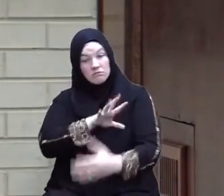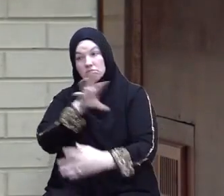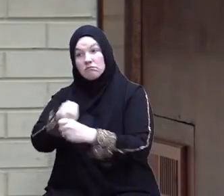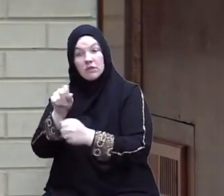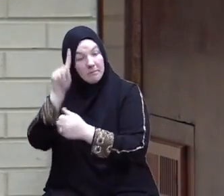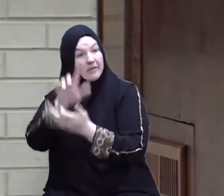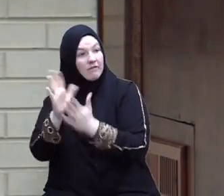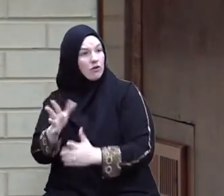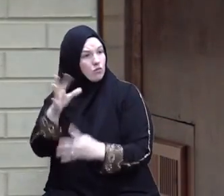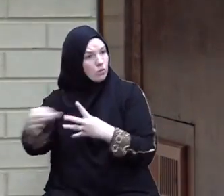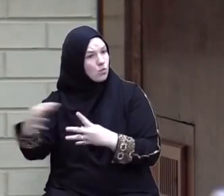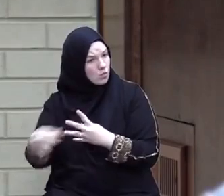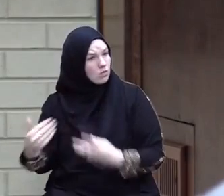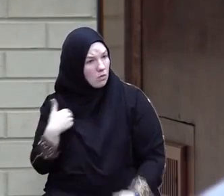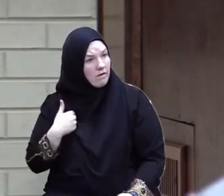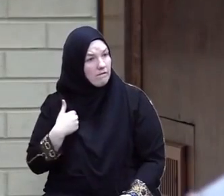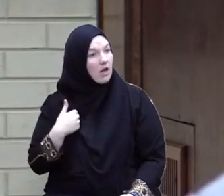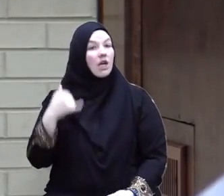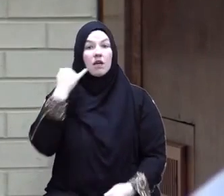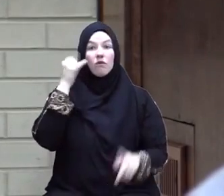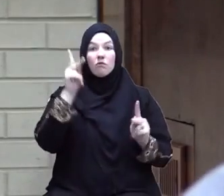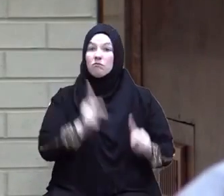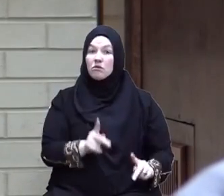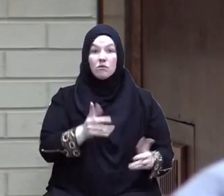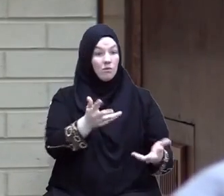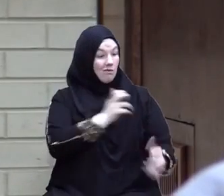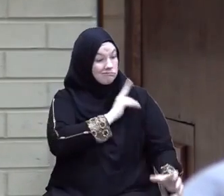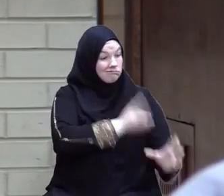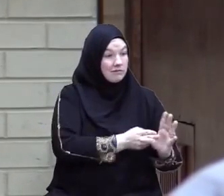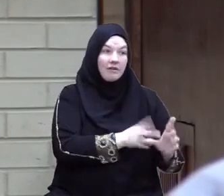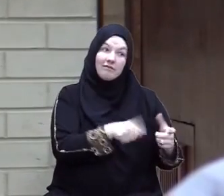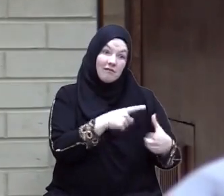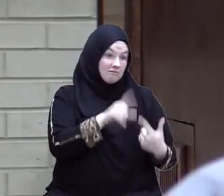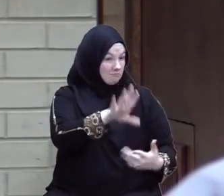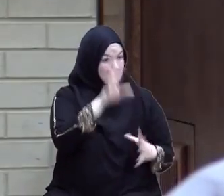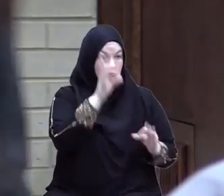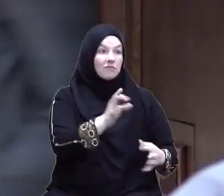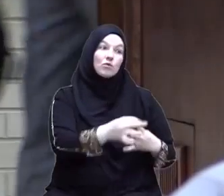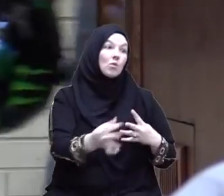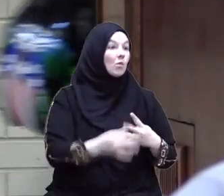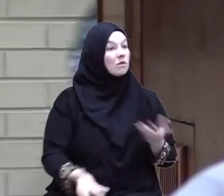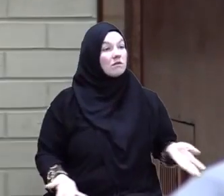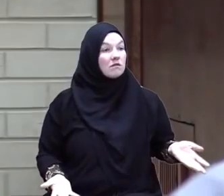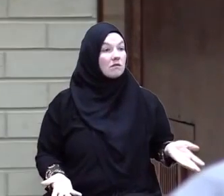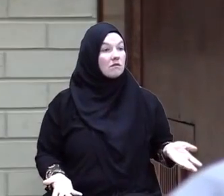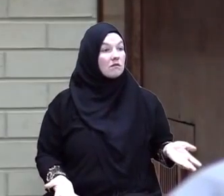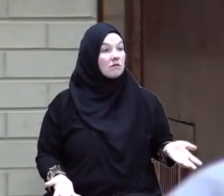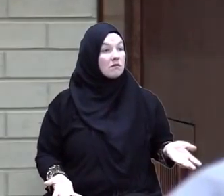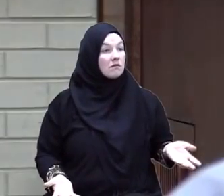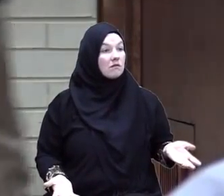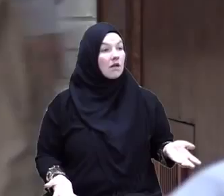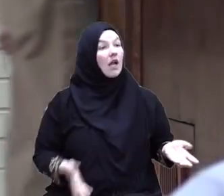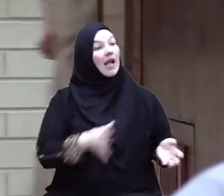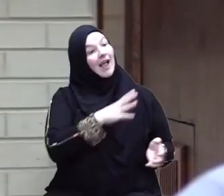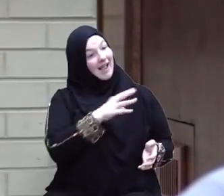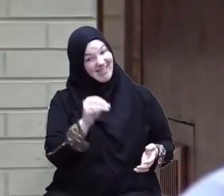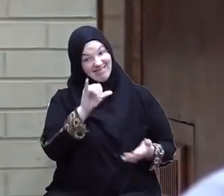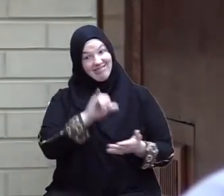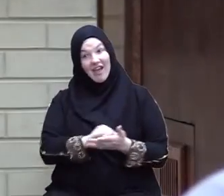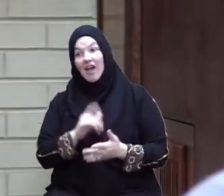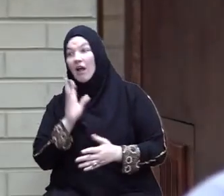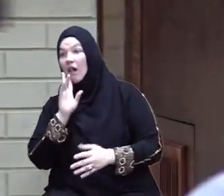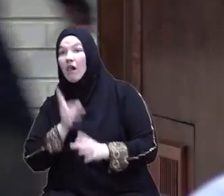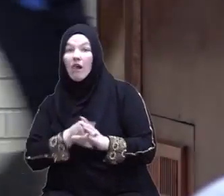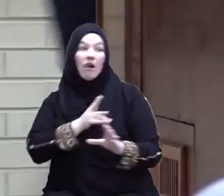If anyone wants to belong to the disbelievers, he has a choice. And those choices are protected in Islam.